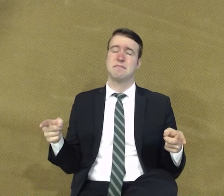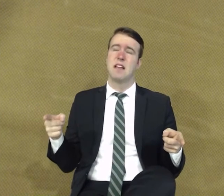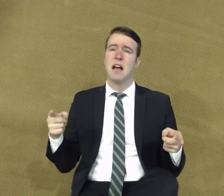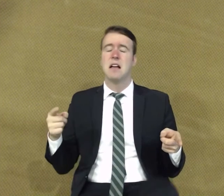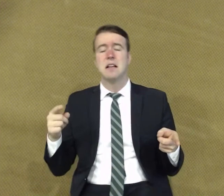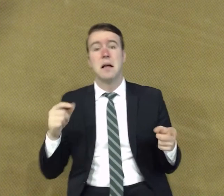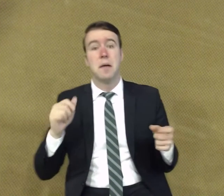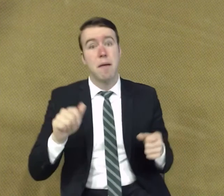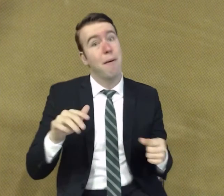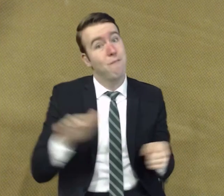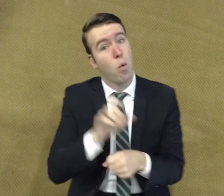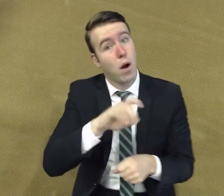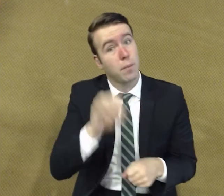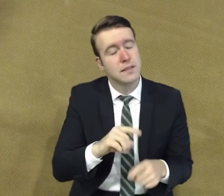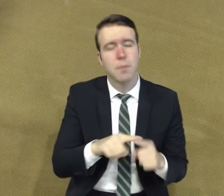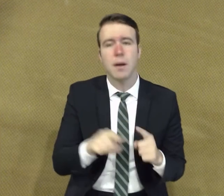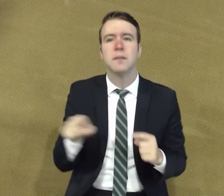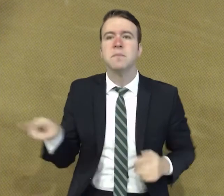about